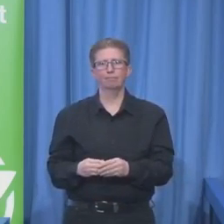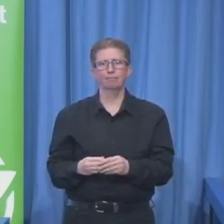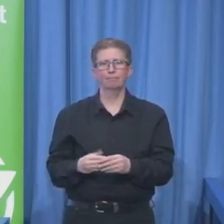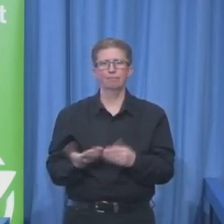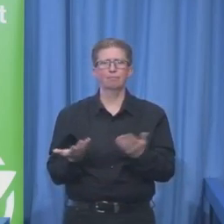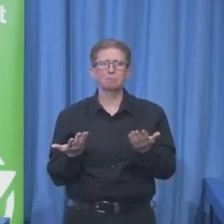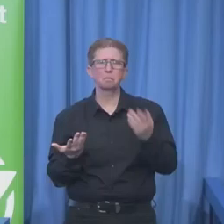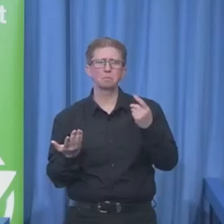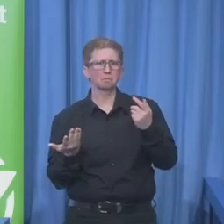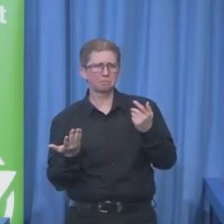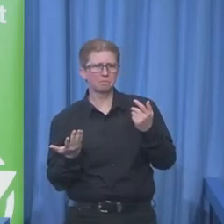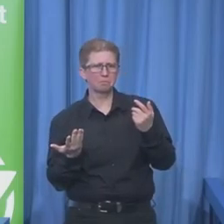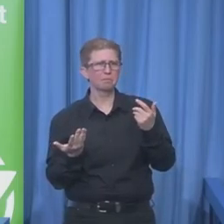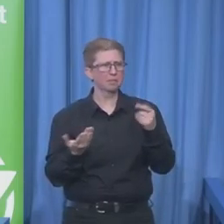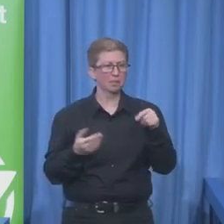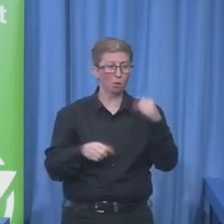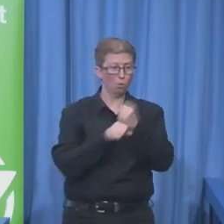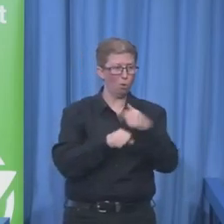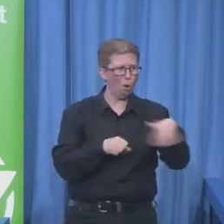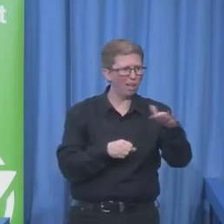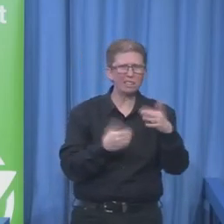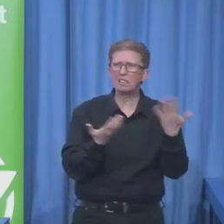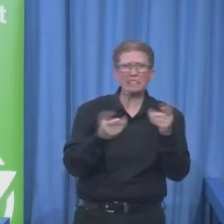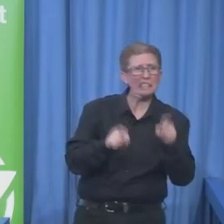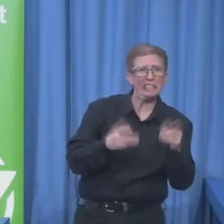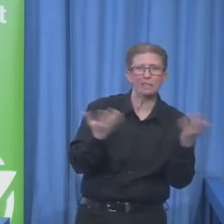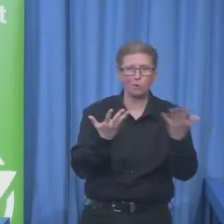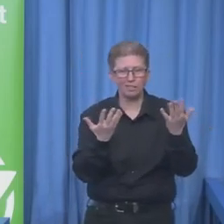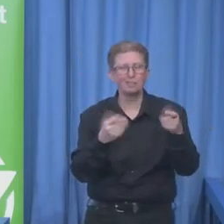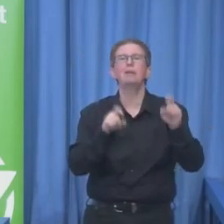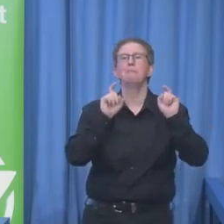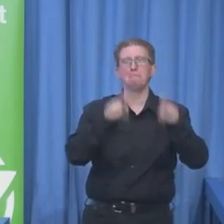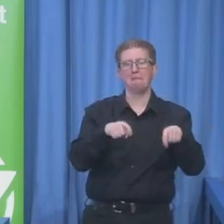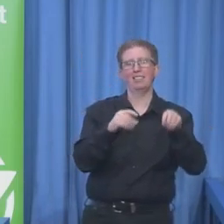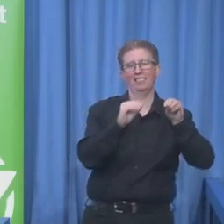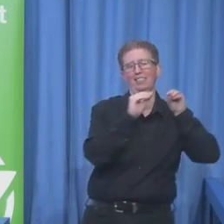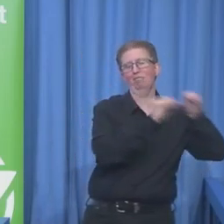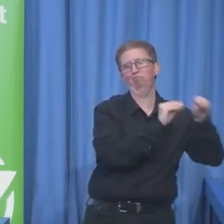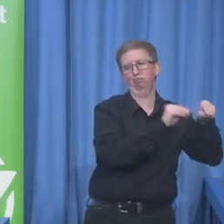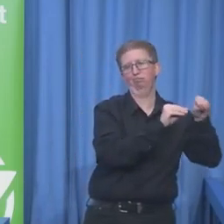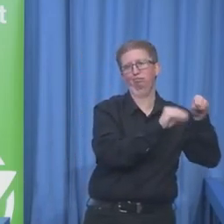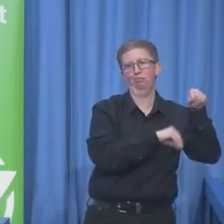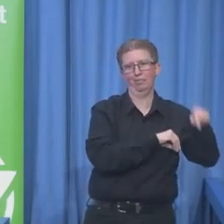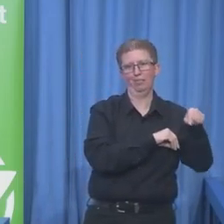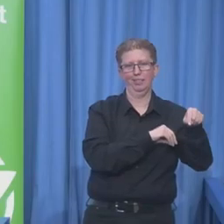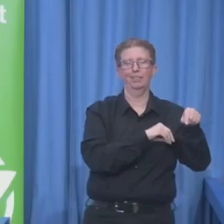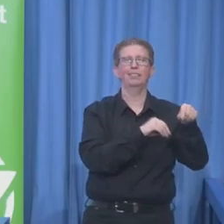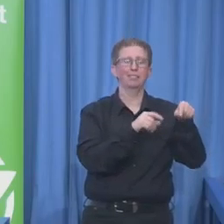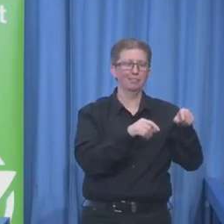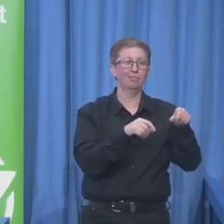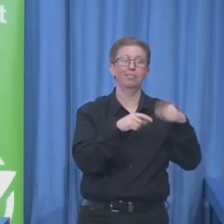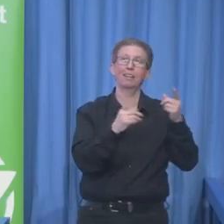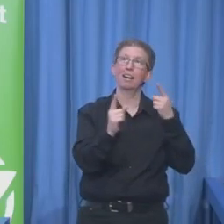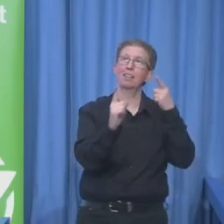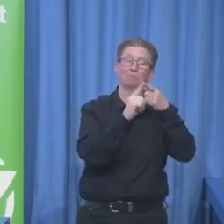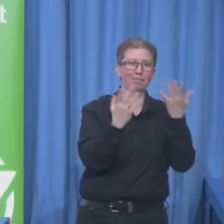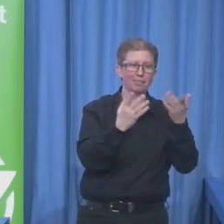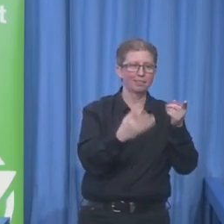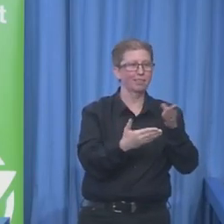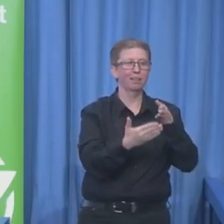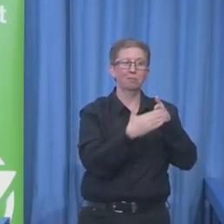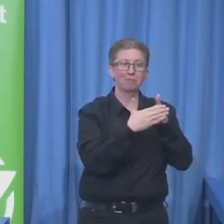These trainings are barrier-free and need-oriented. For